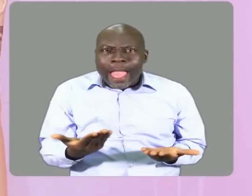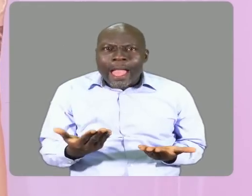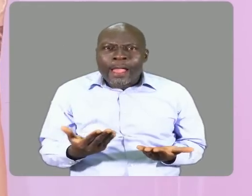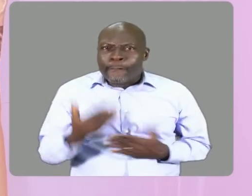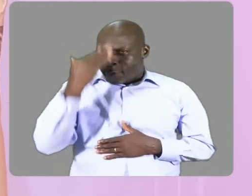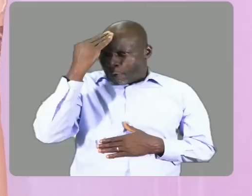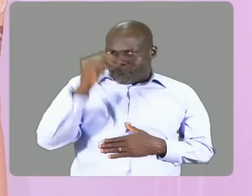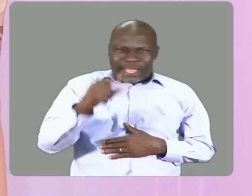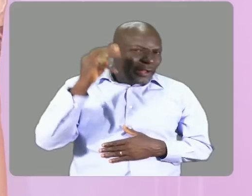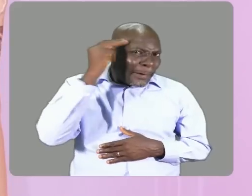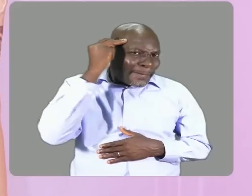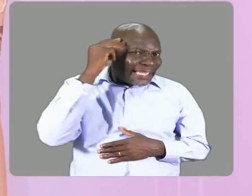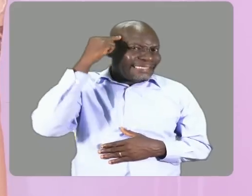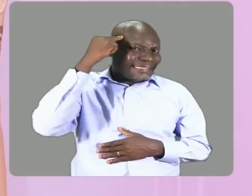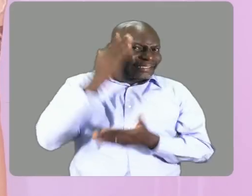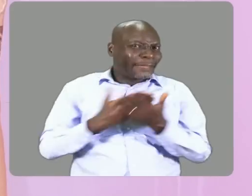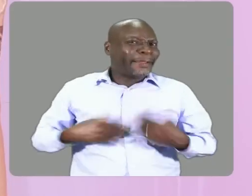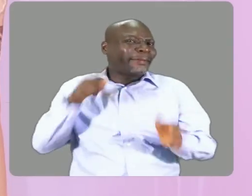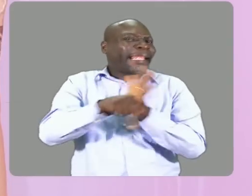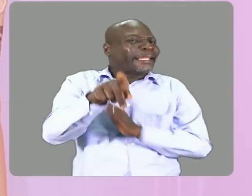Aden wa dwen ye se obi nya wo a obeye wo.